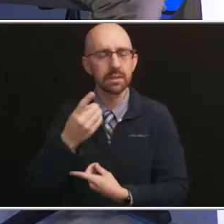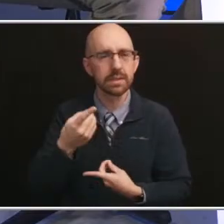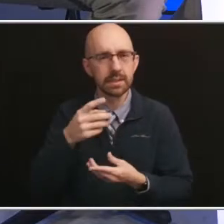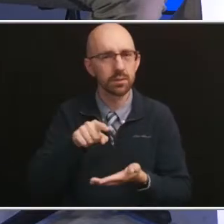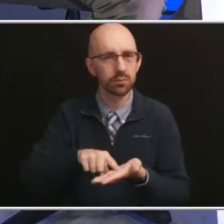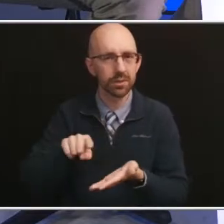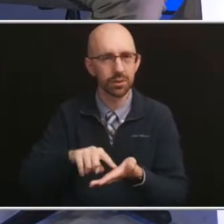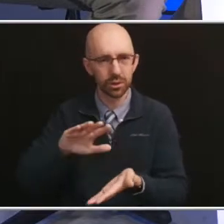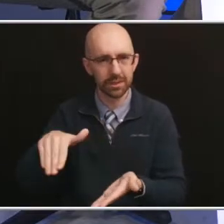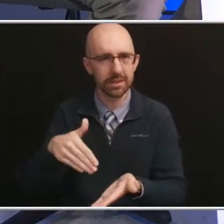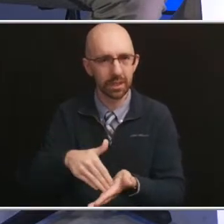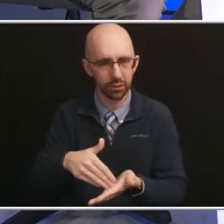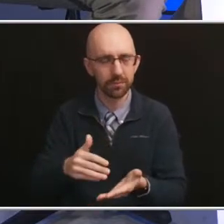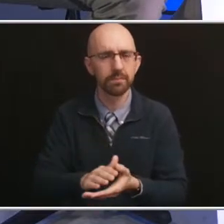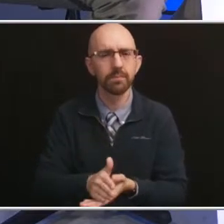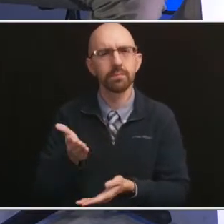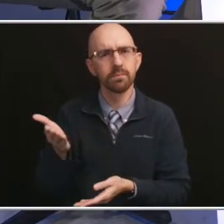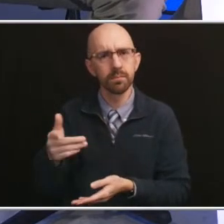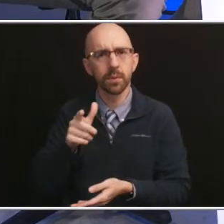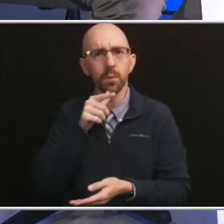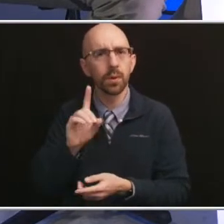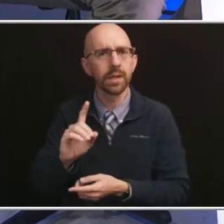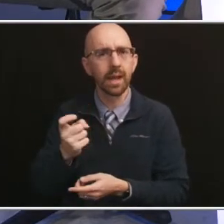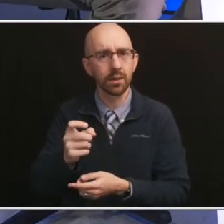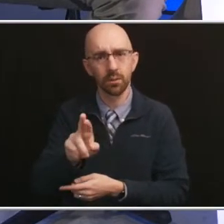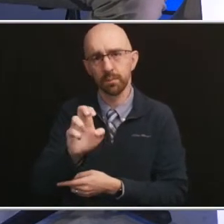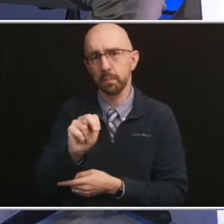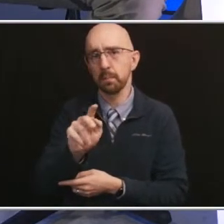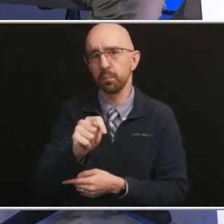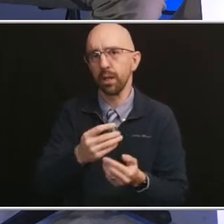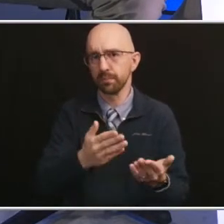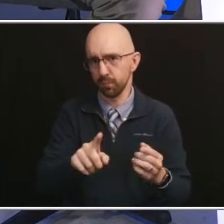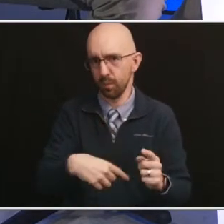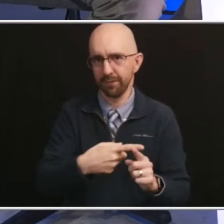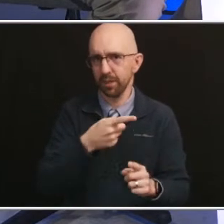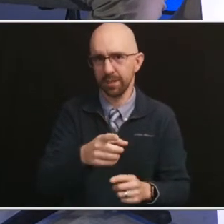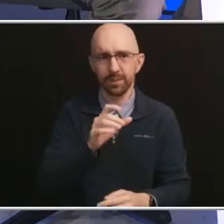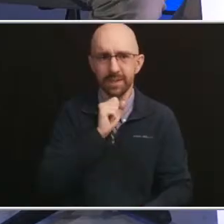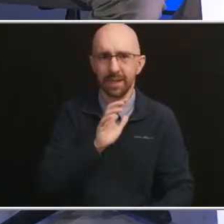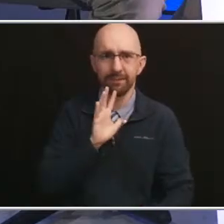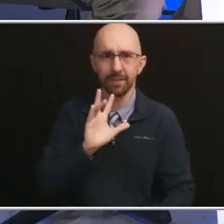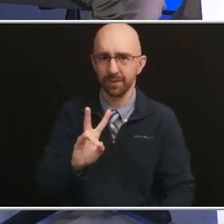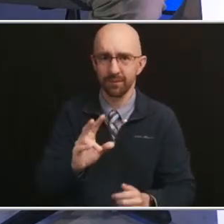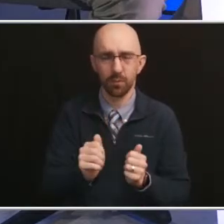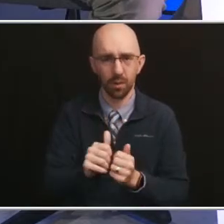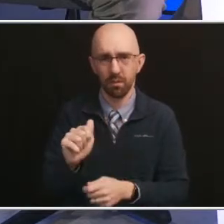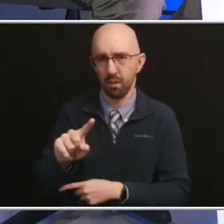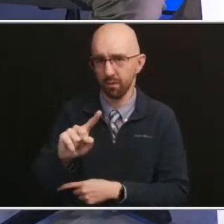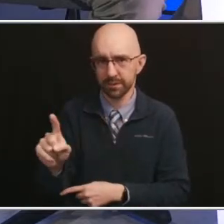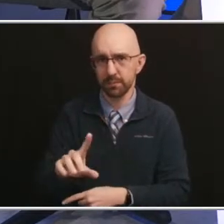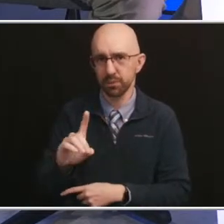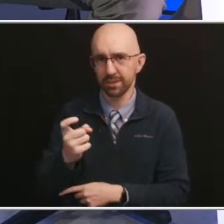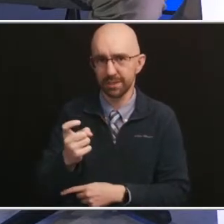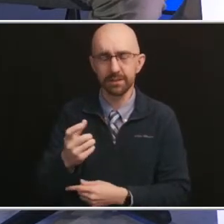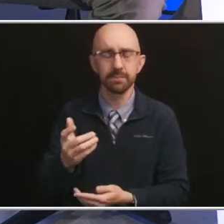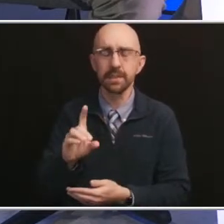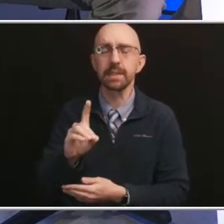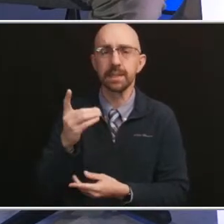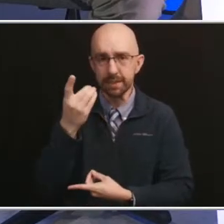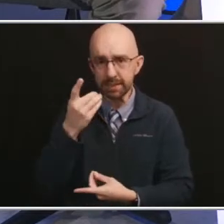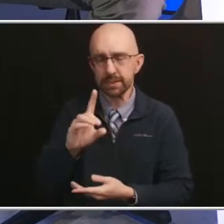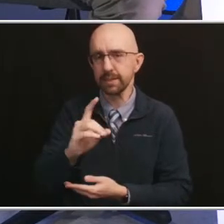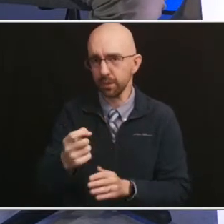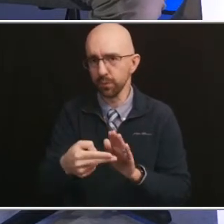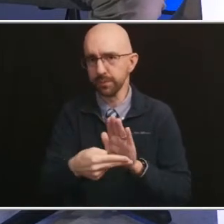Center, and he is the one who diagnosed Brent when Brent was just 57 with Alzheimer's disease. How many years has it been, Brent, since